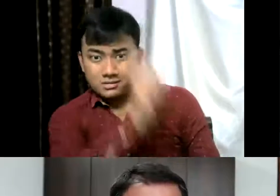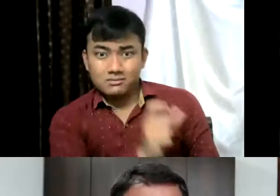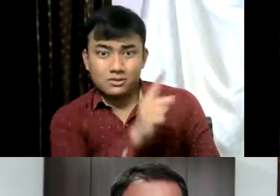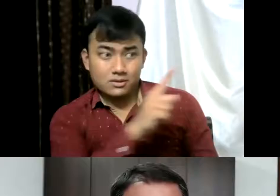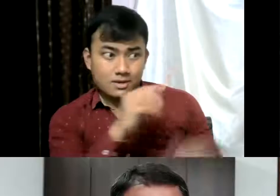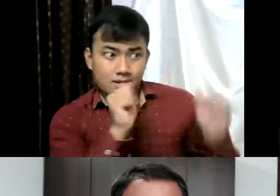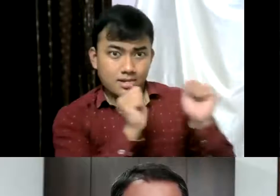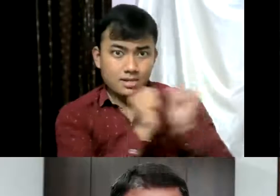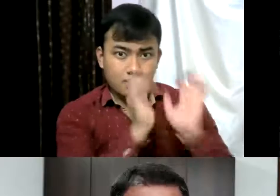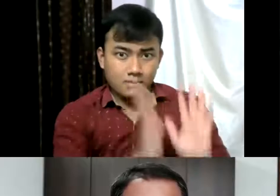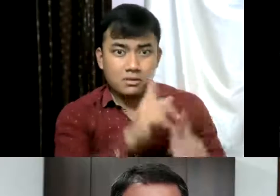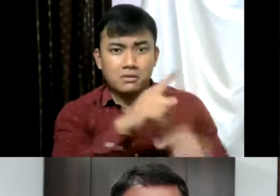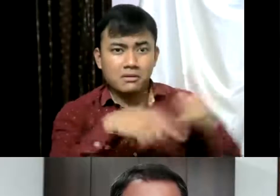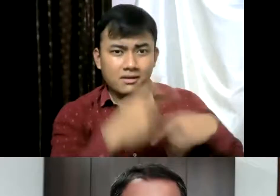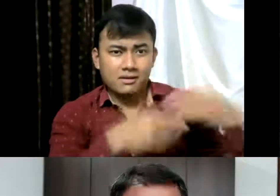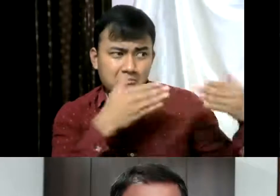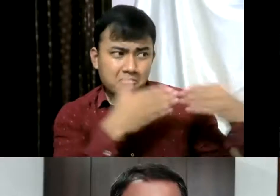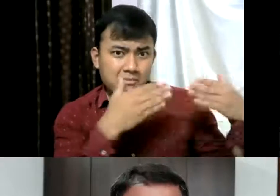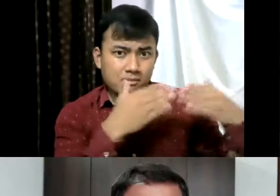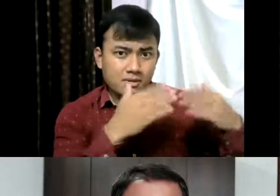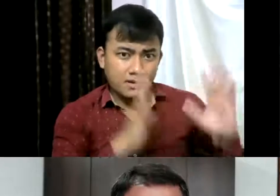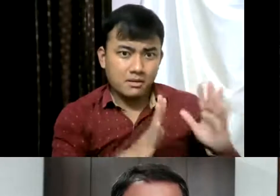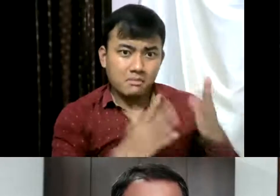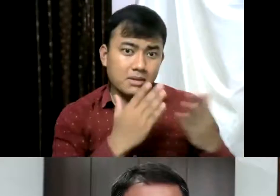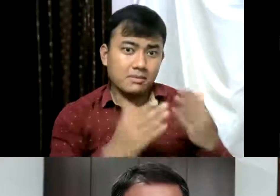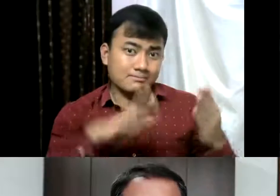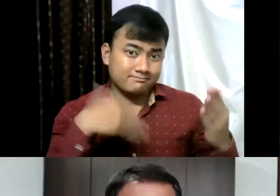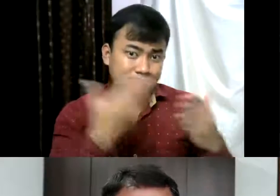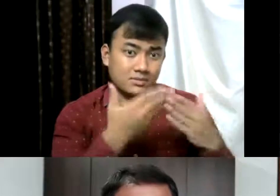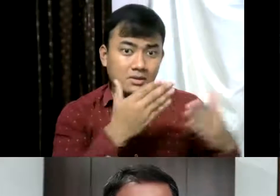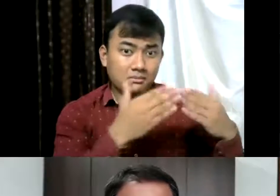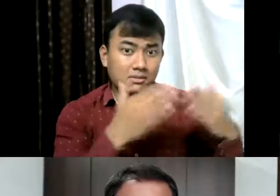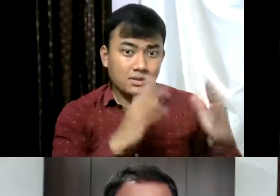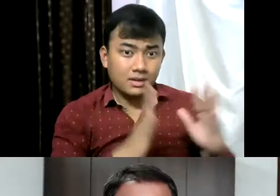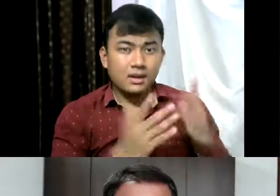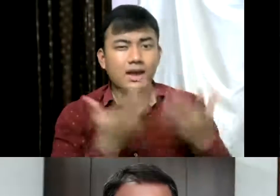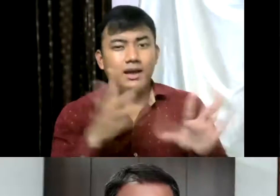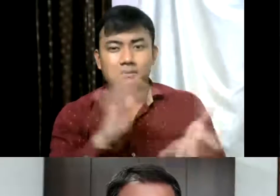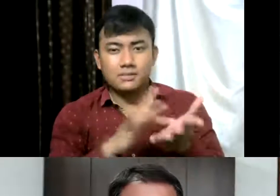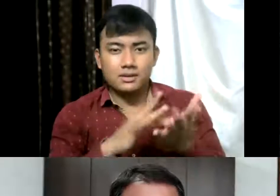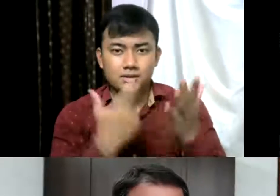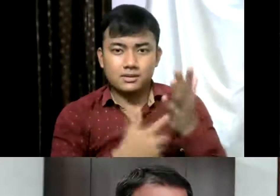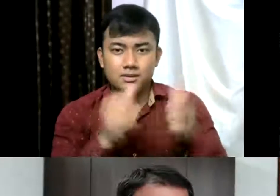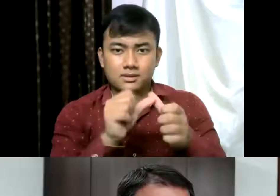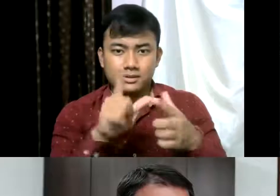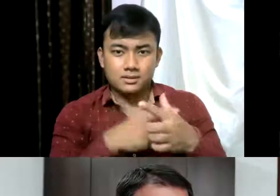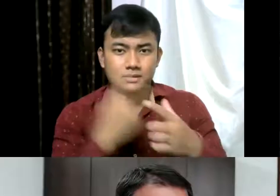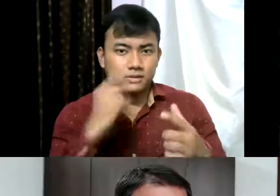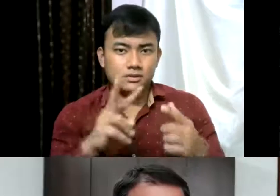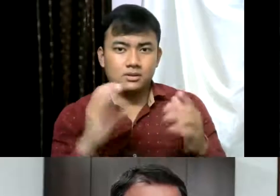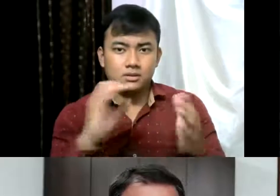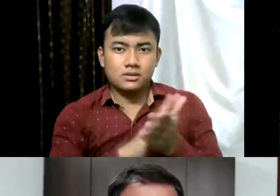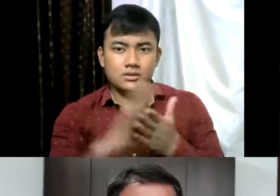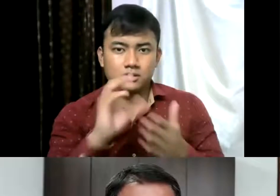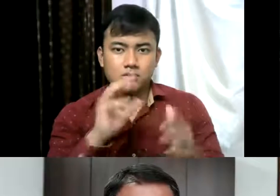every day, returning back from work in the last coach of the metro between Rajiv Chowk and Kashmiri Gate, and forge intimacy